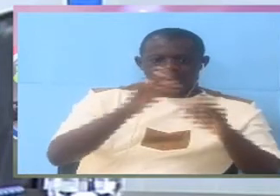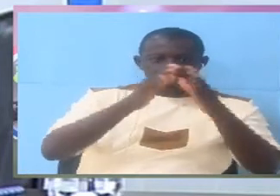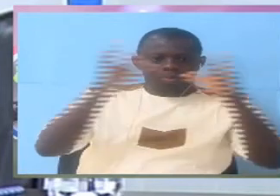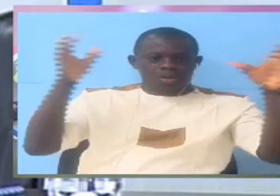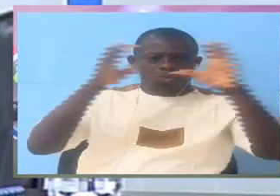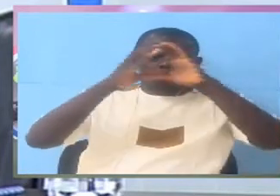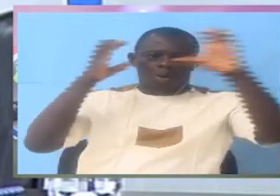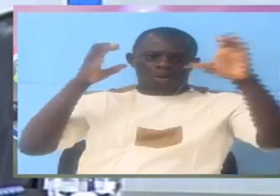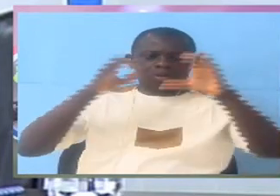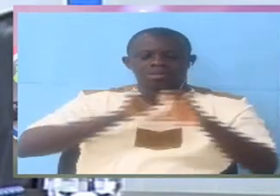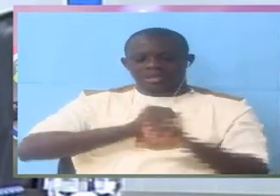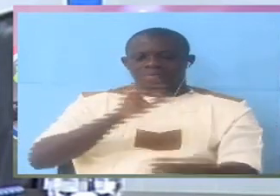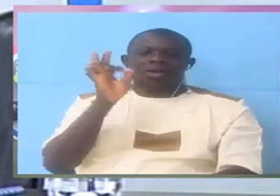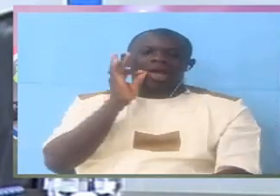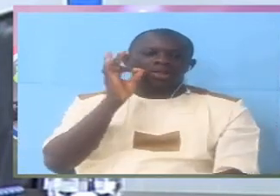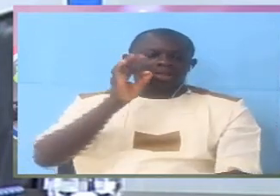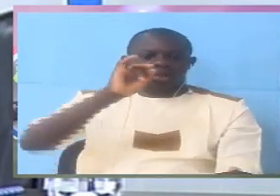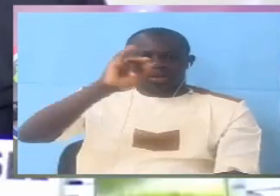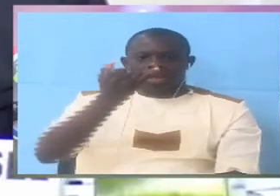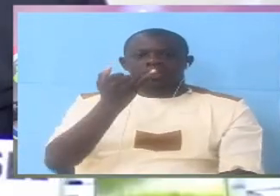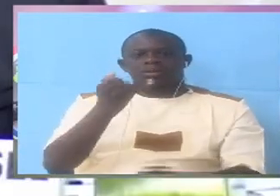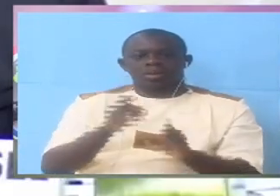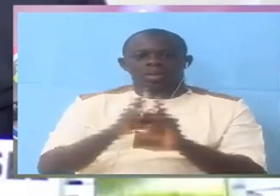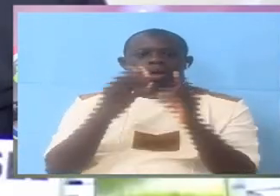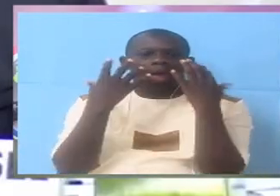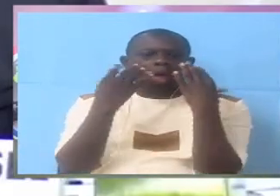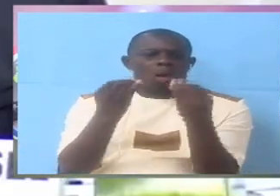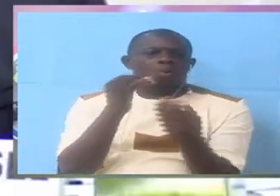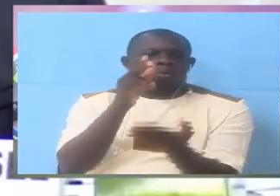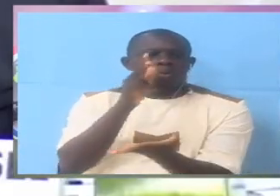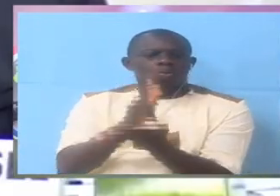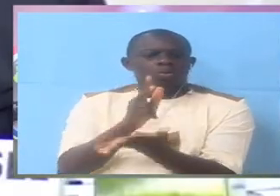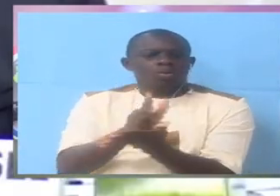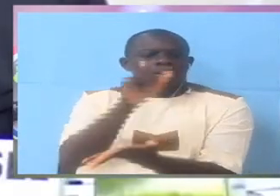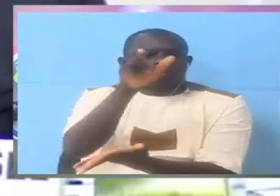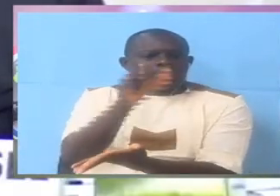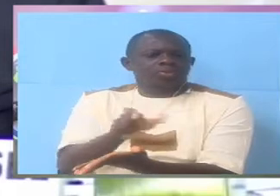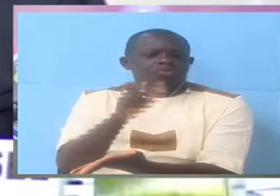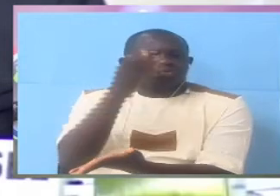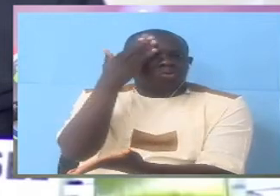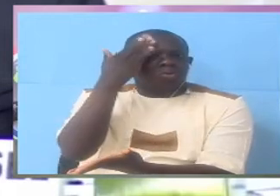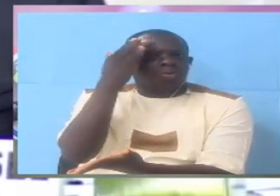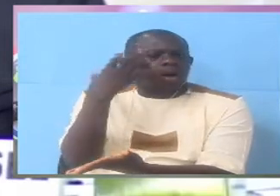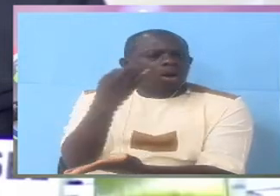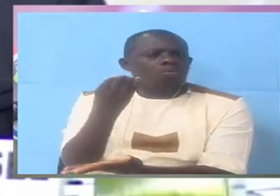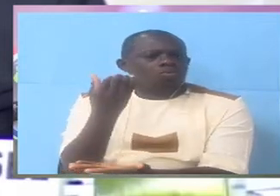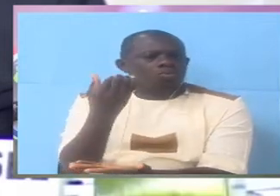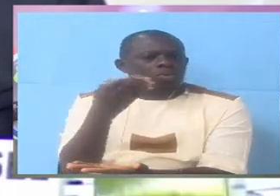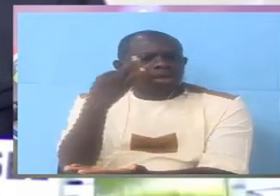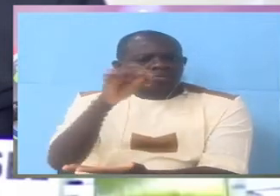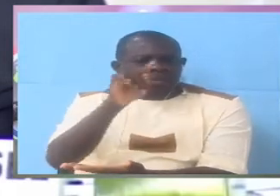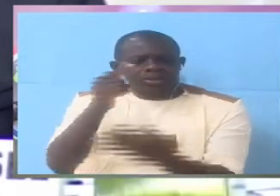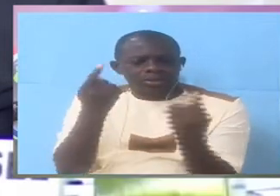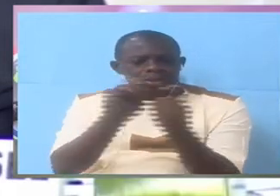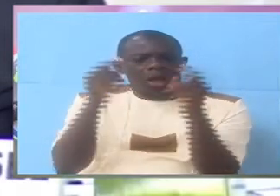Yes. How would this witness know that if this did not happen?